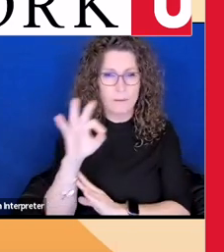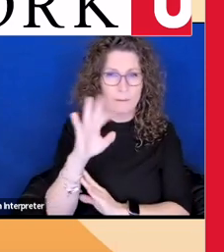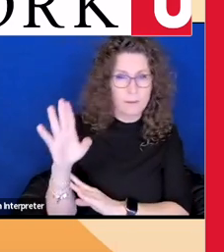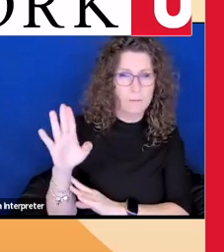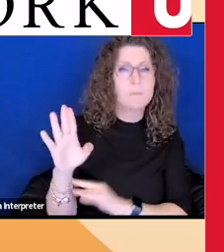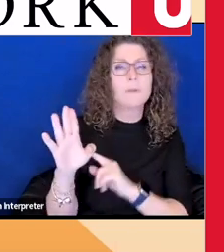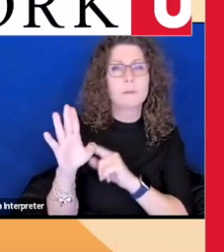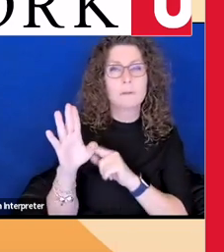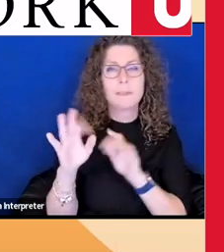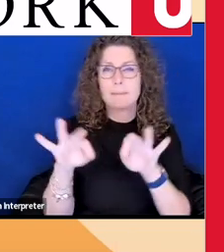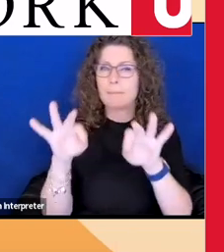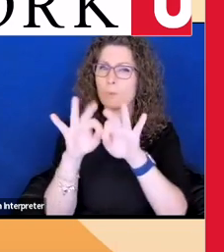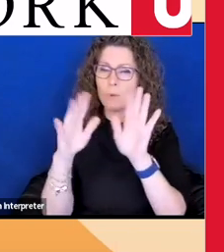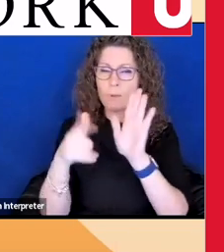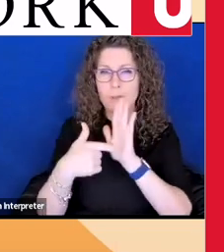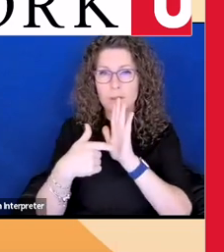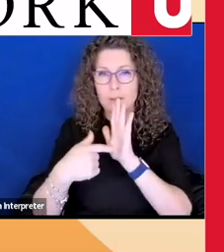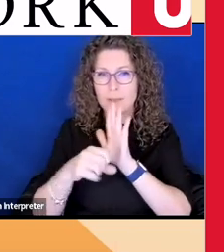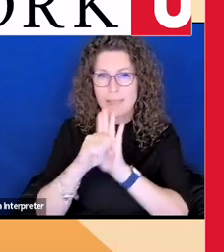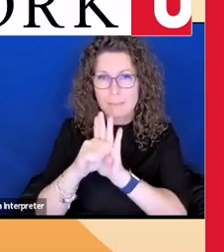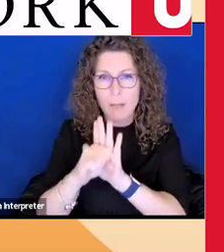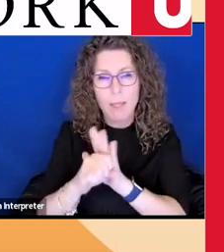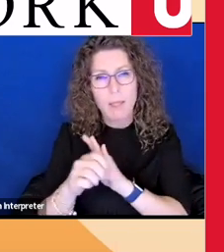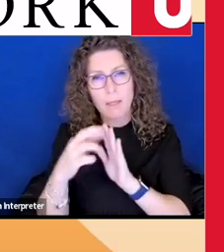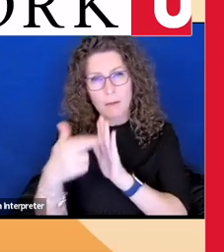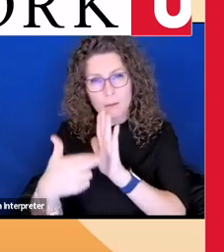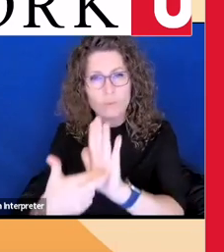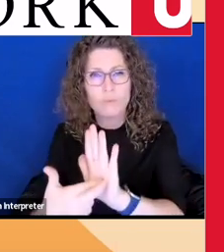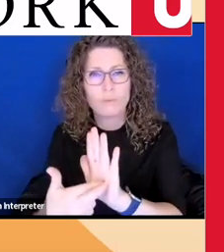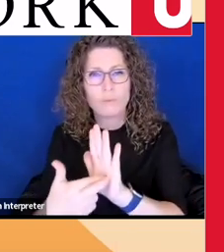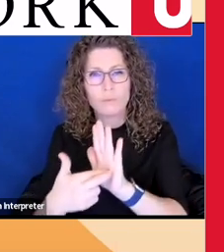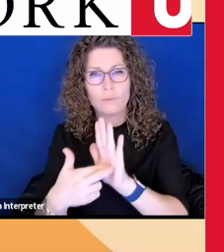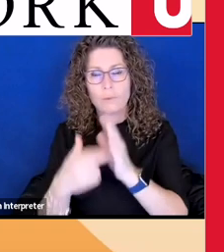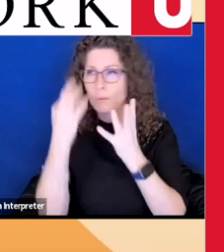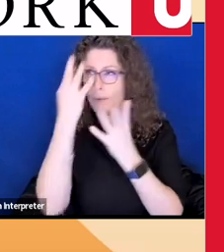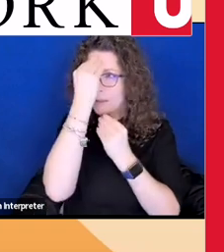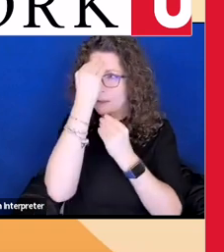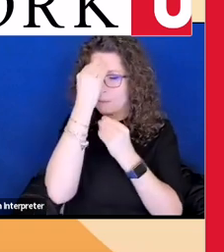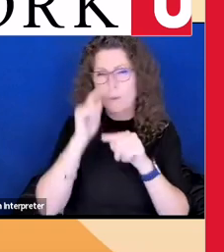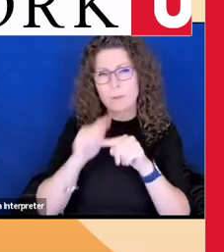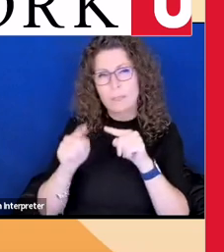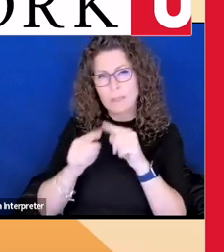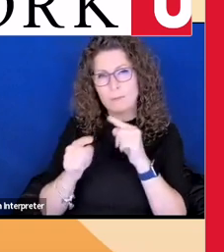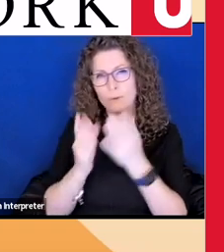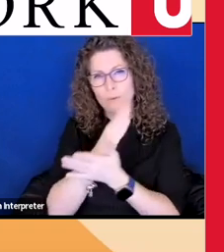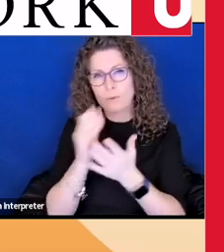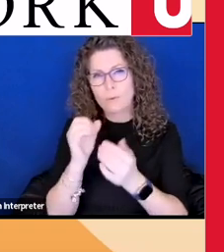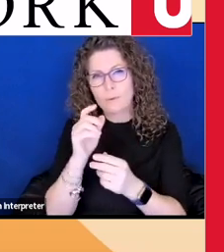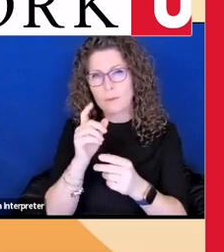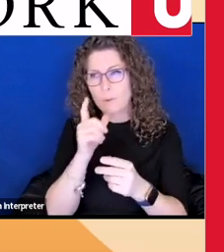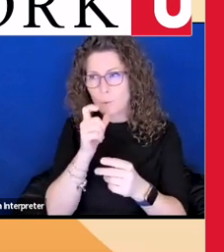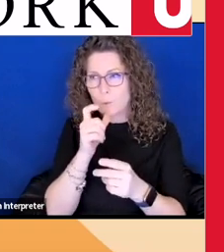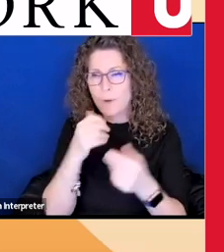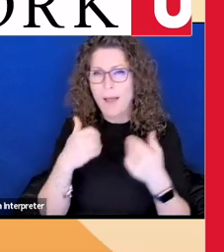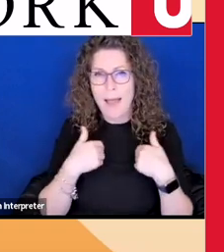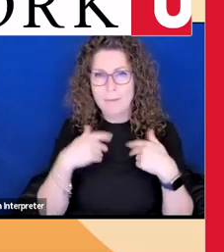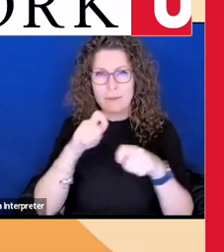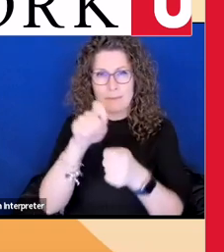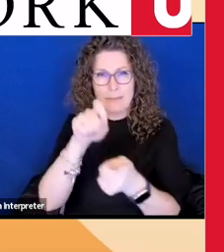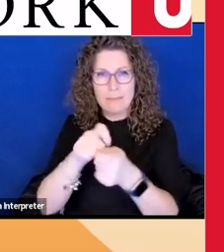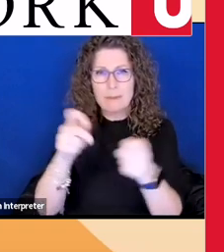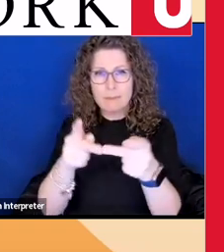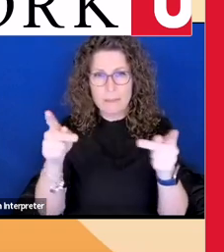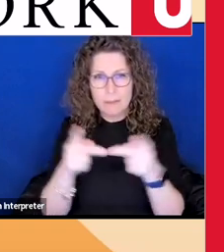symbolic role, and we should ponder its value in the affective registers of those who enjoy different kinds of positional privilege, like